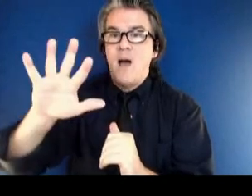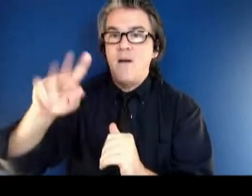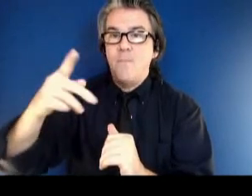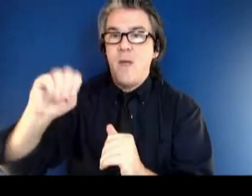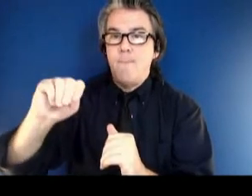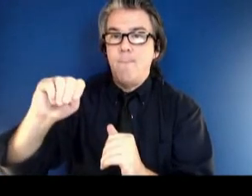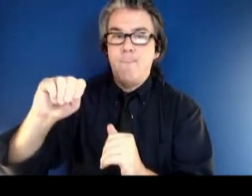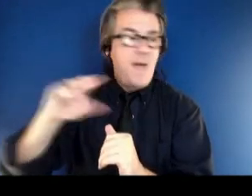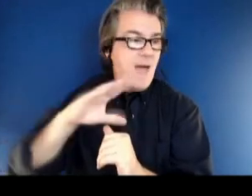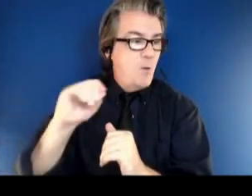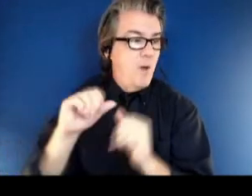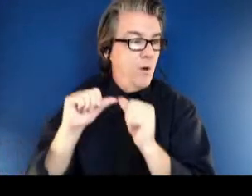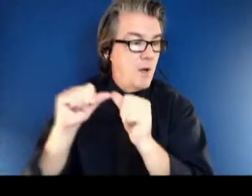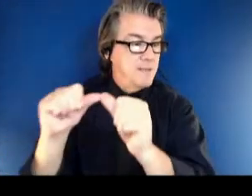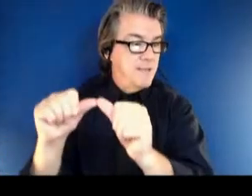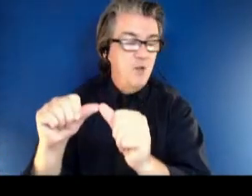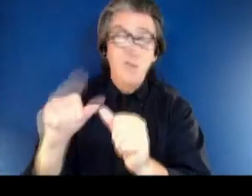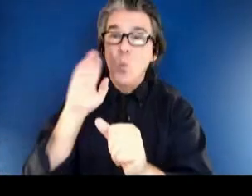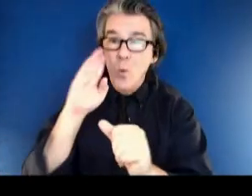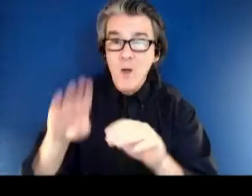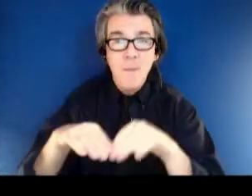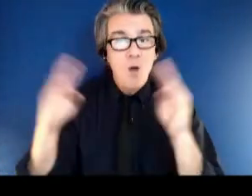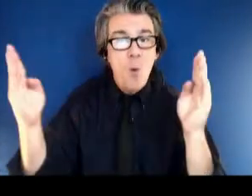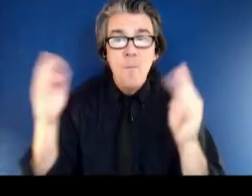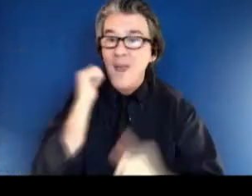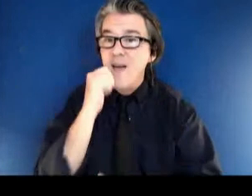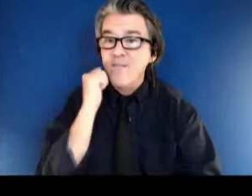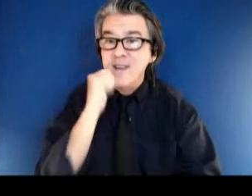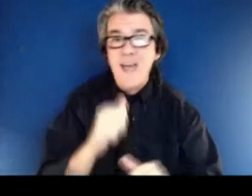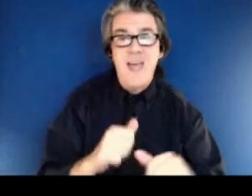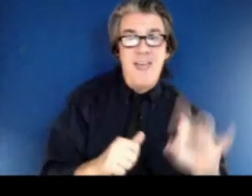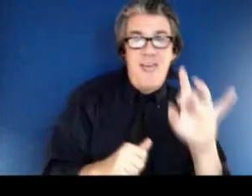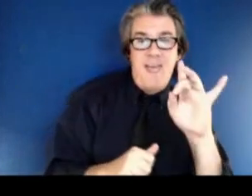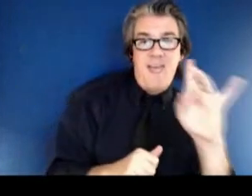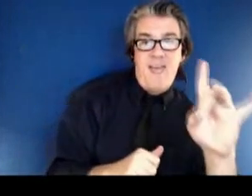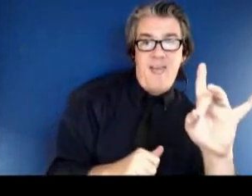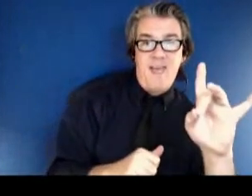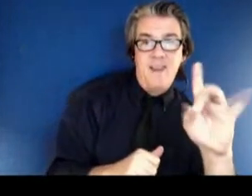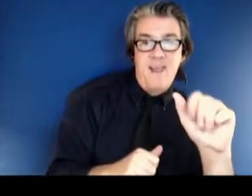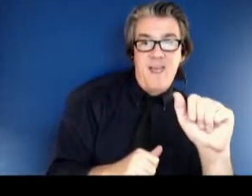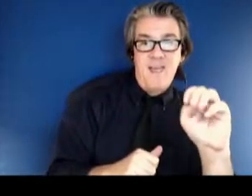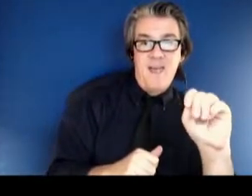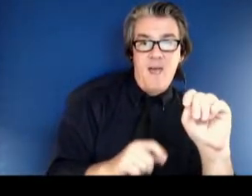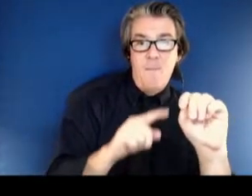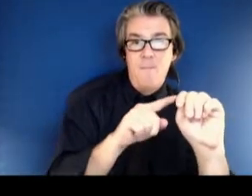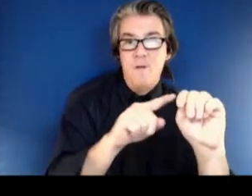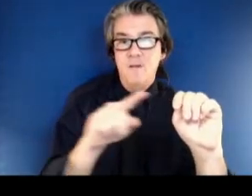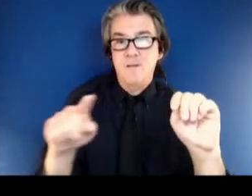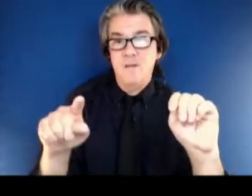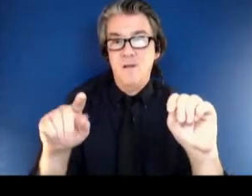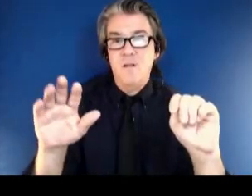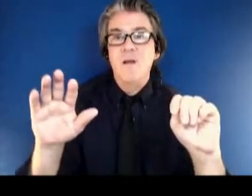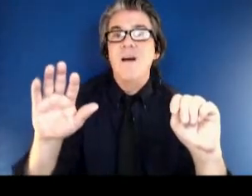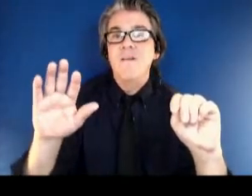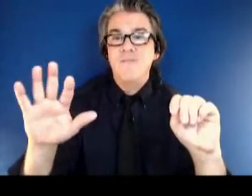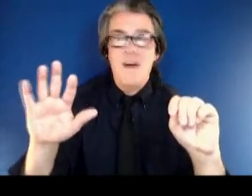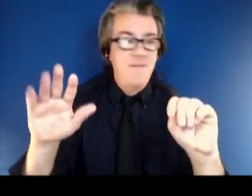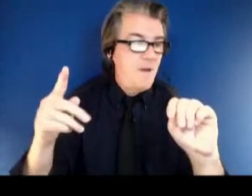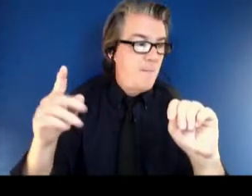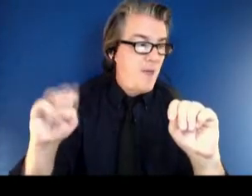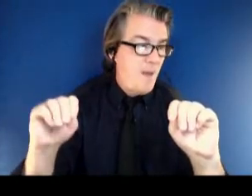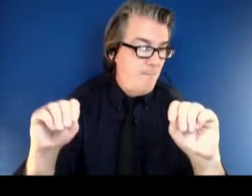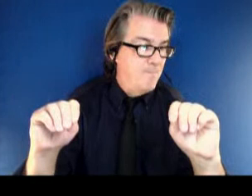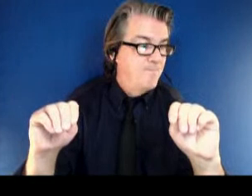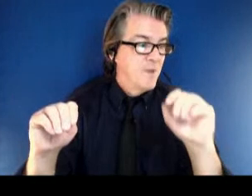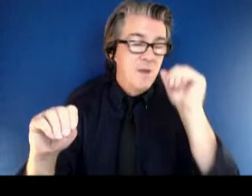And after tomorrow, we'll keep those centers open daily from 8 a.m. to 10 p.m. until the customers in the area have been